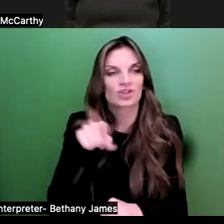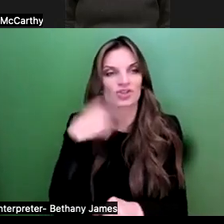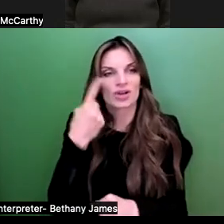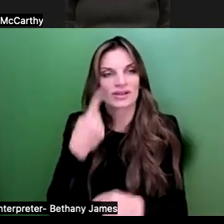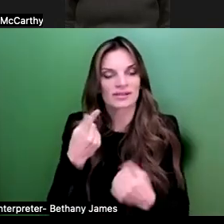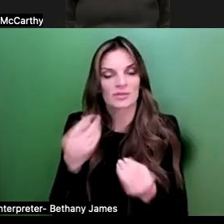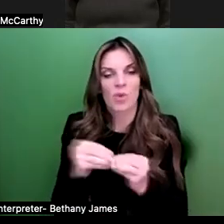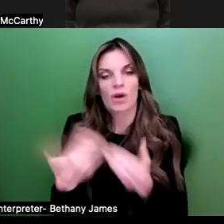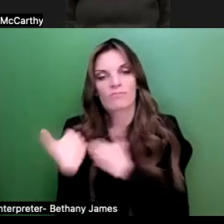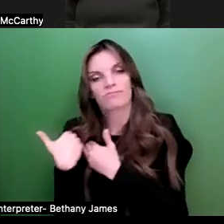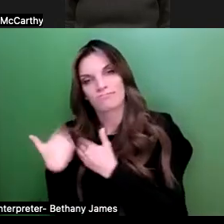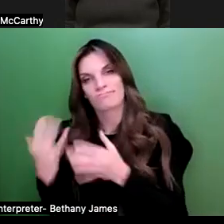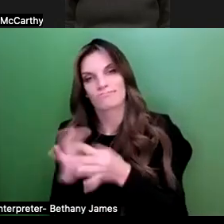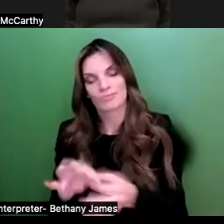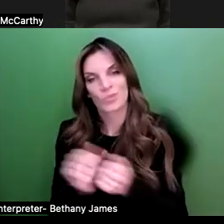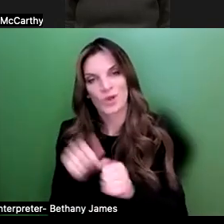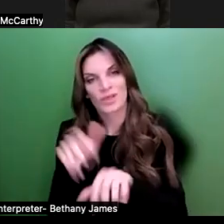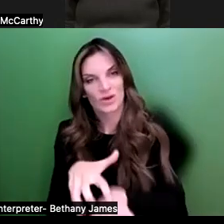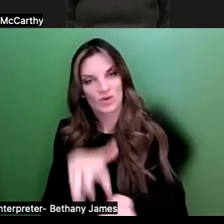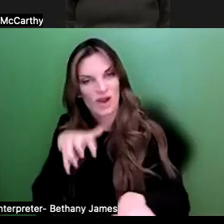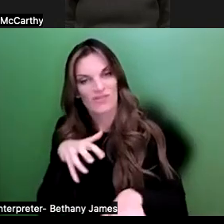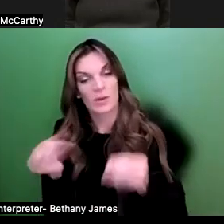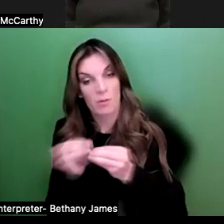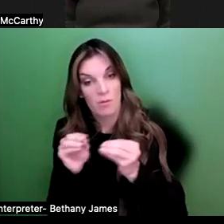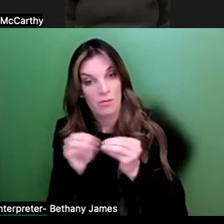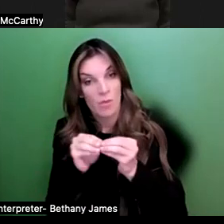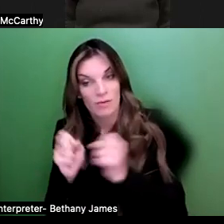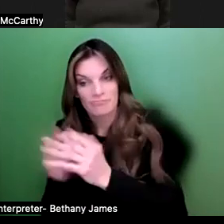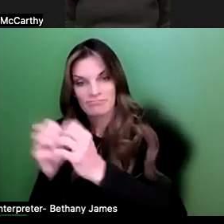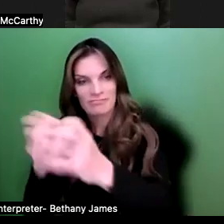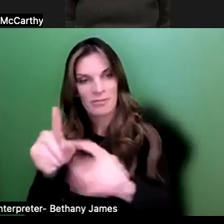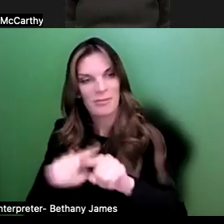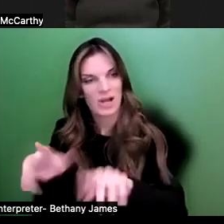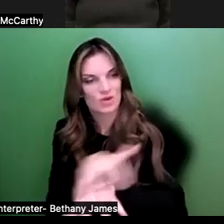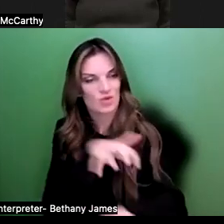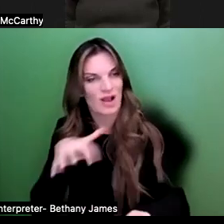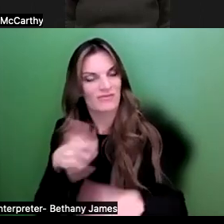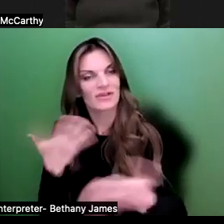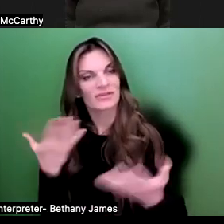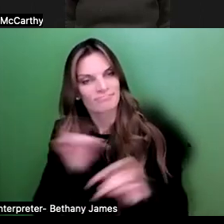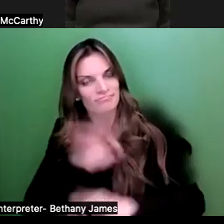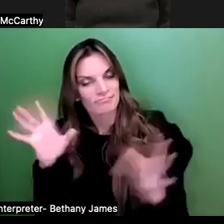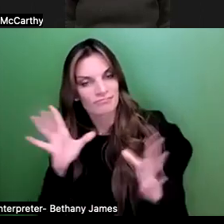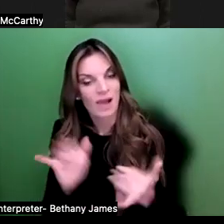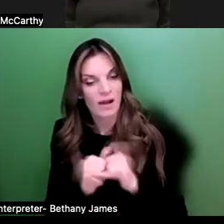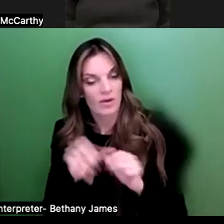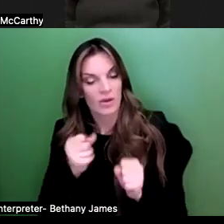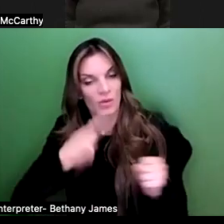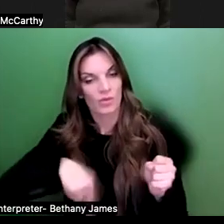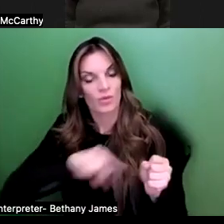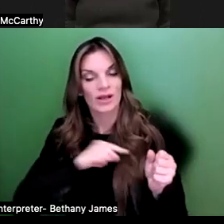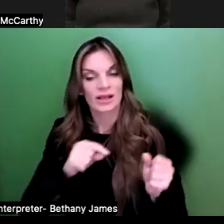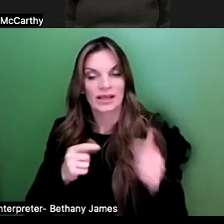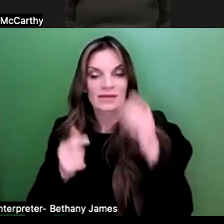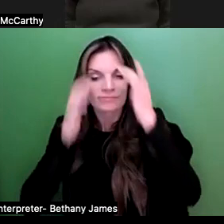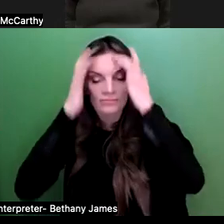traffic congestion that I mentioned that's a big problem. What can we do that will maybe not